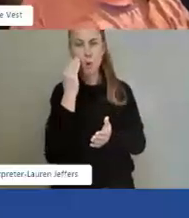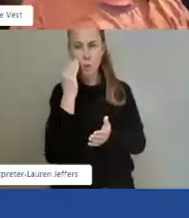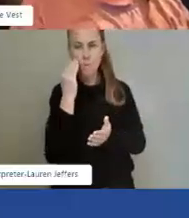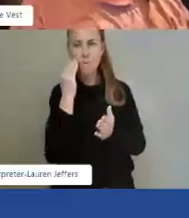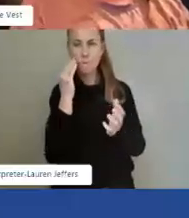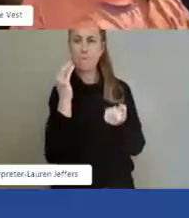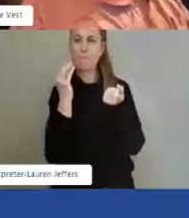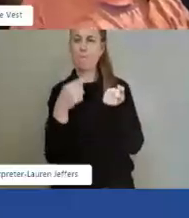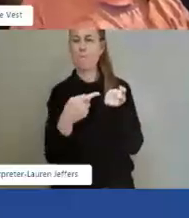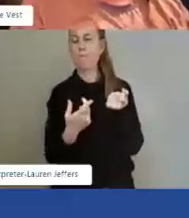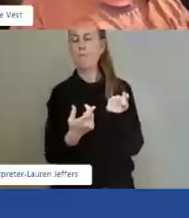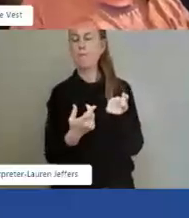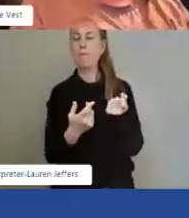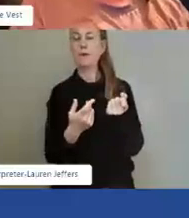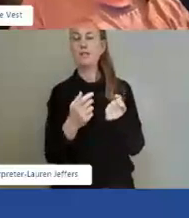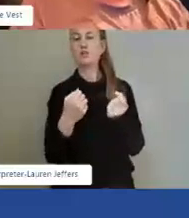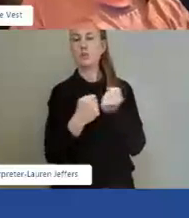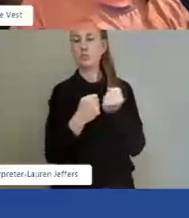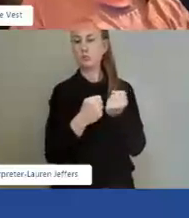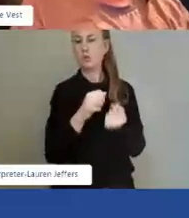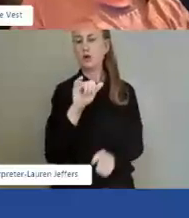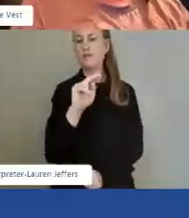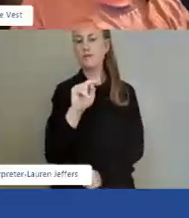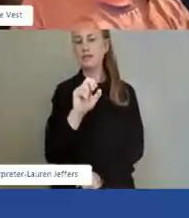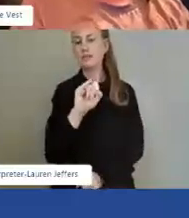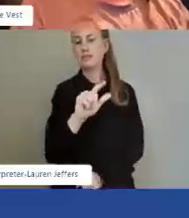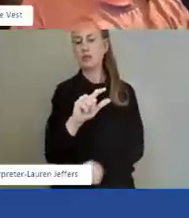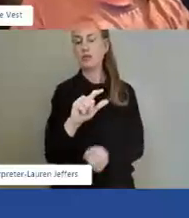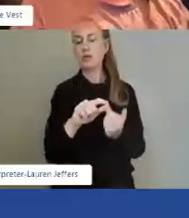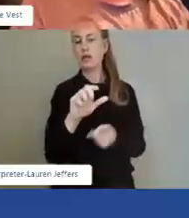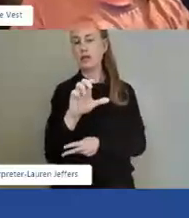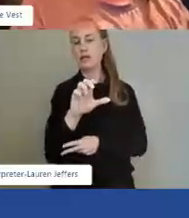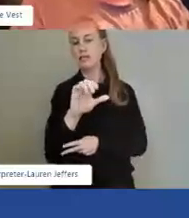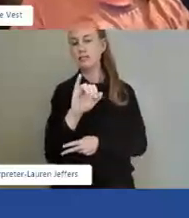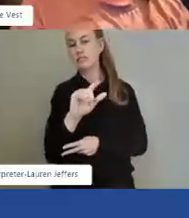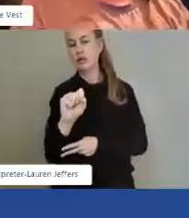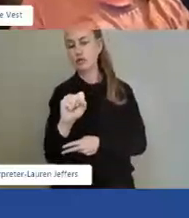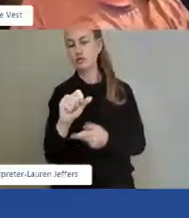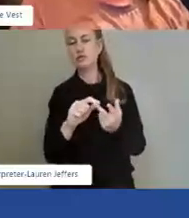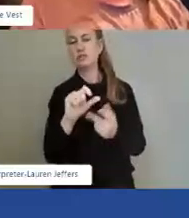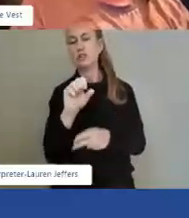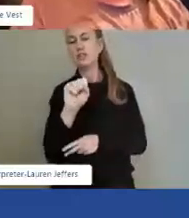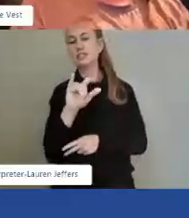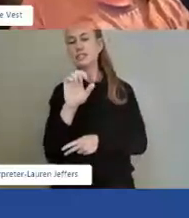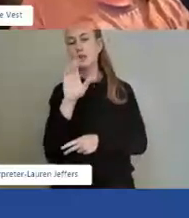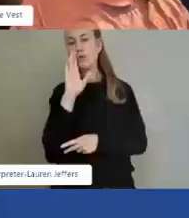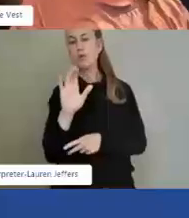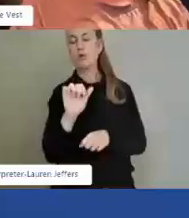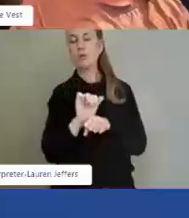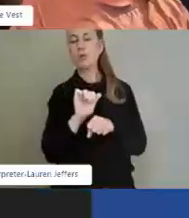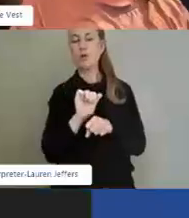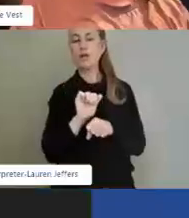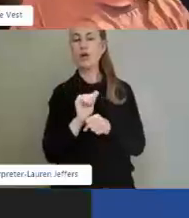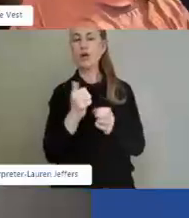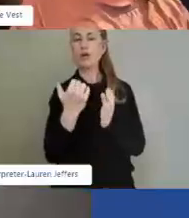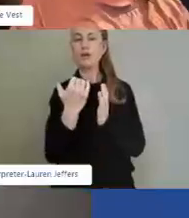With the support of insilc and the other SILs, SICL is working on a listing for gathering